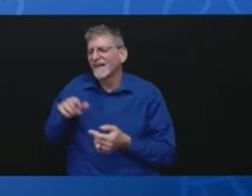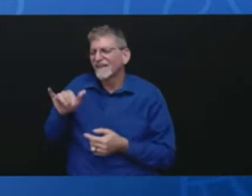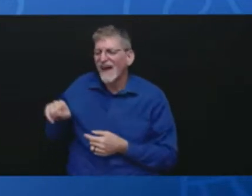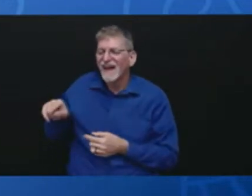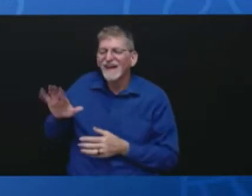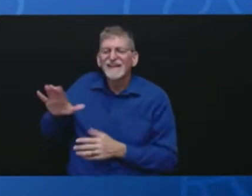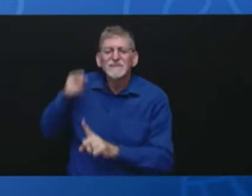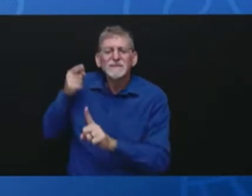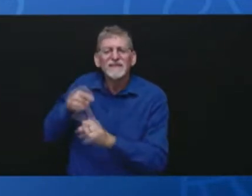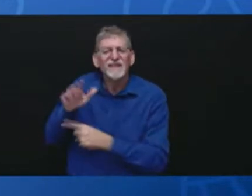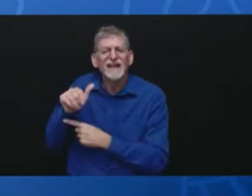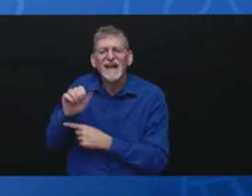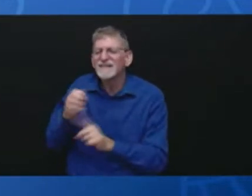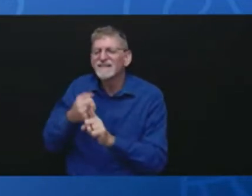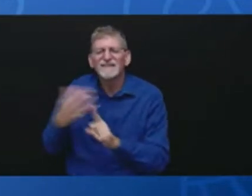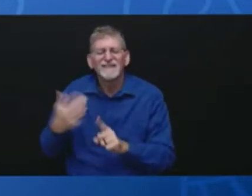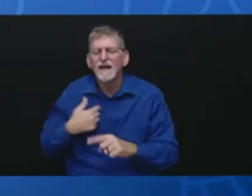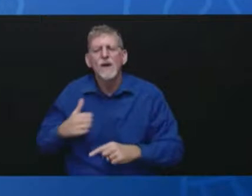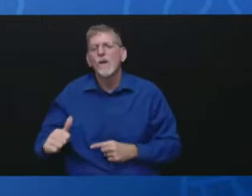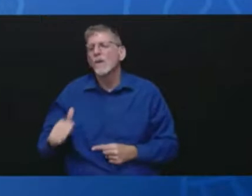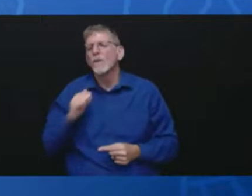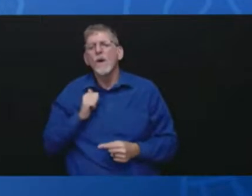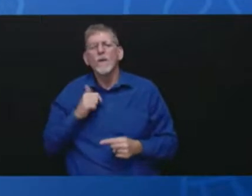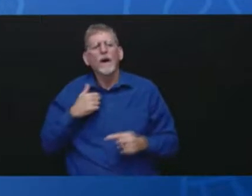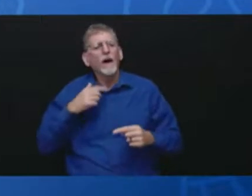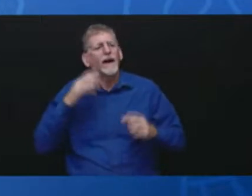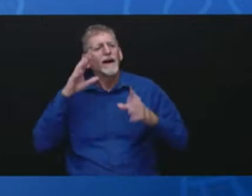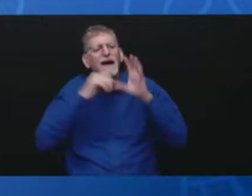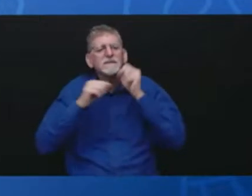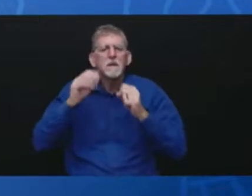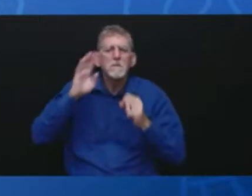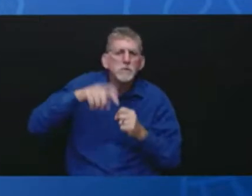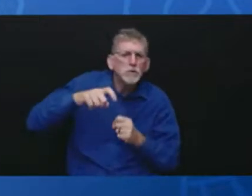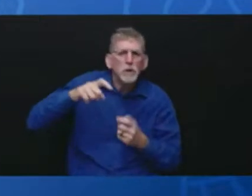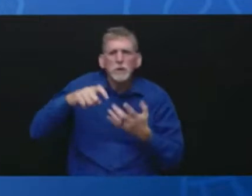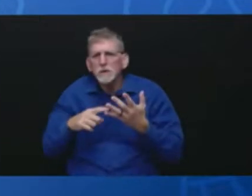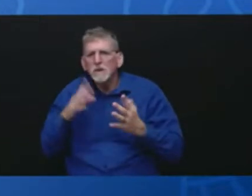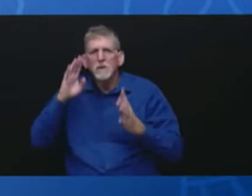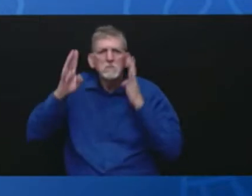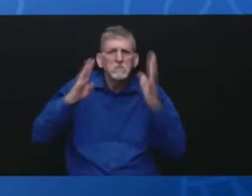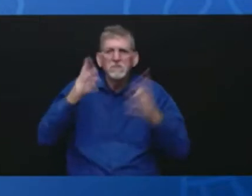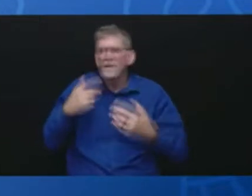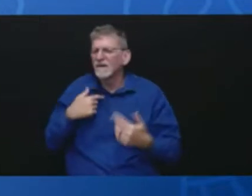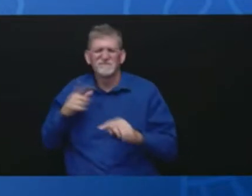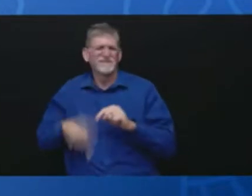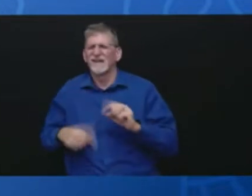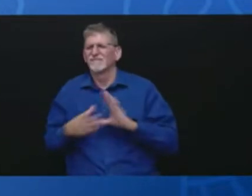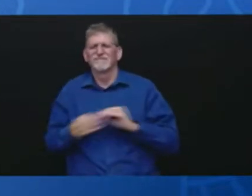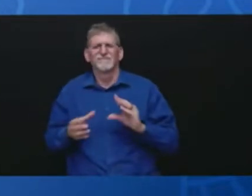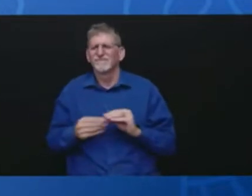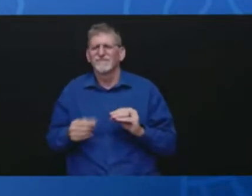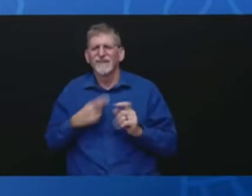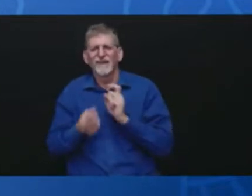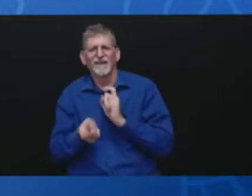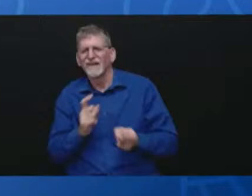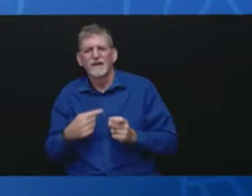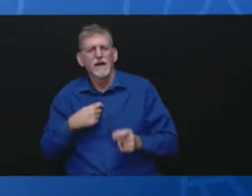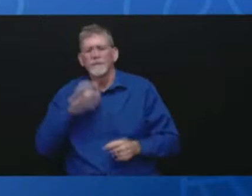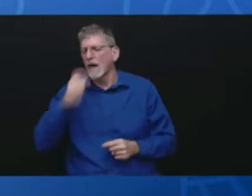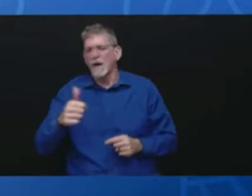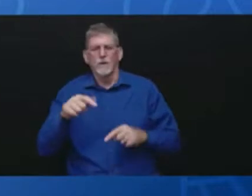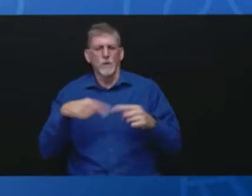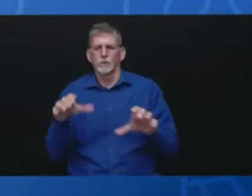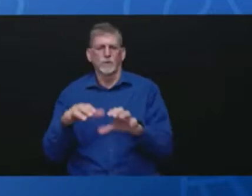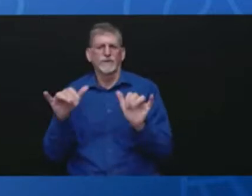to speculate or confirm or not confirm any dynamic that belongs to the consular officers,